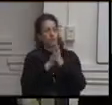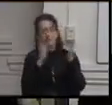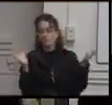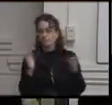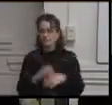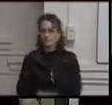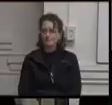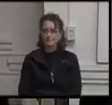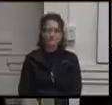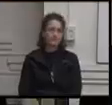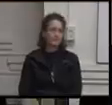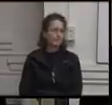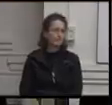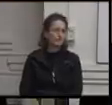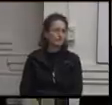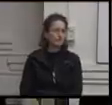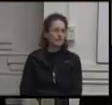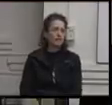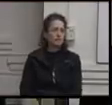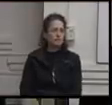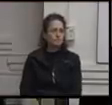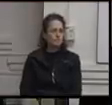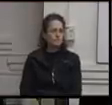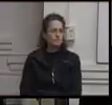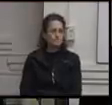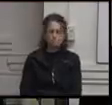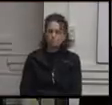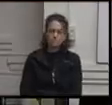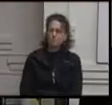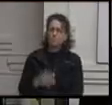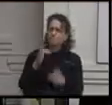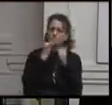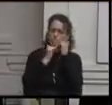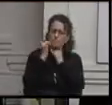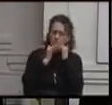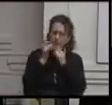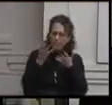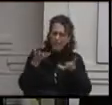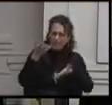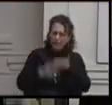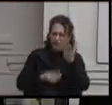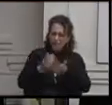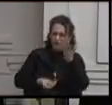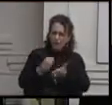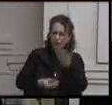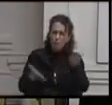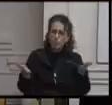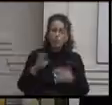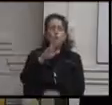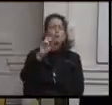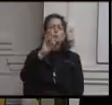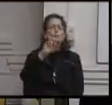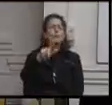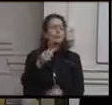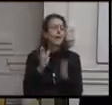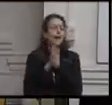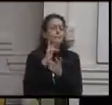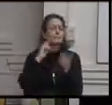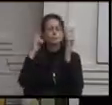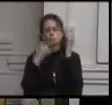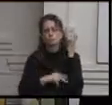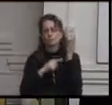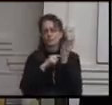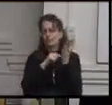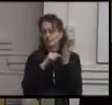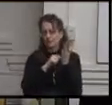Excellent. So maybe you could tell us what is the errors and omissions. Sure, I have a statement written by Russell that he wanted me to read, but